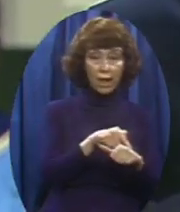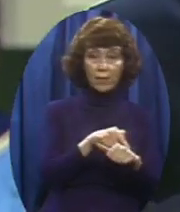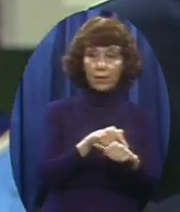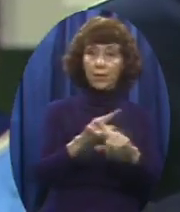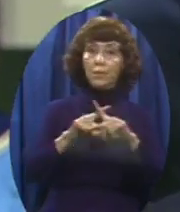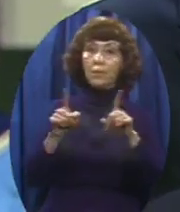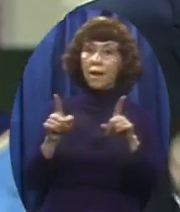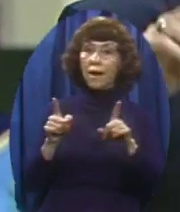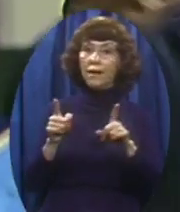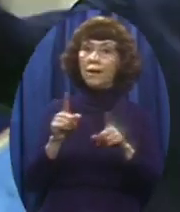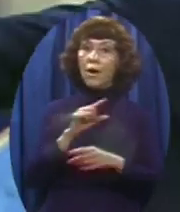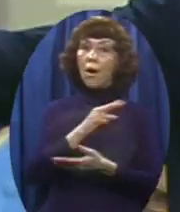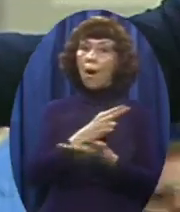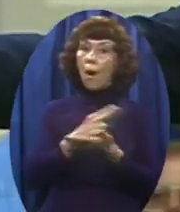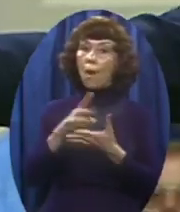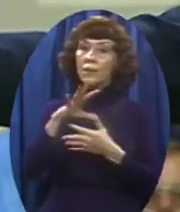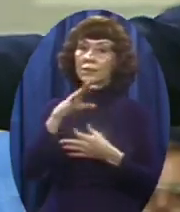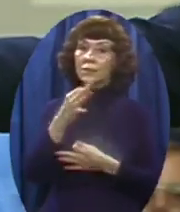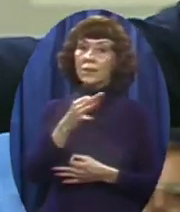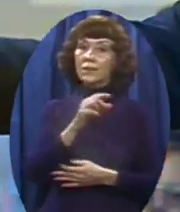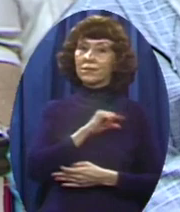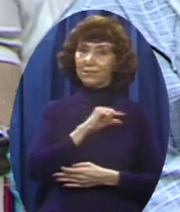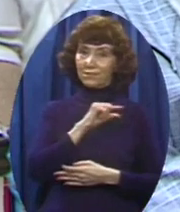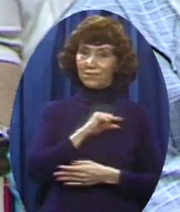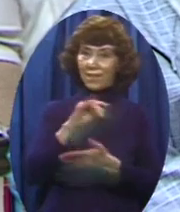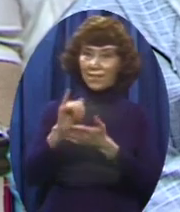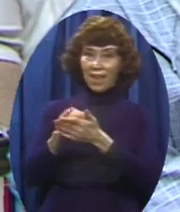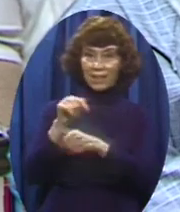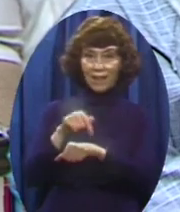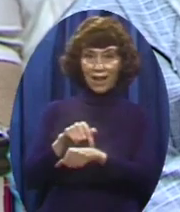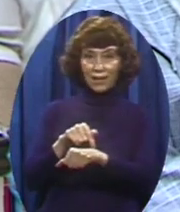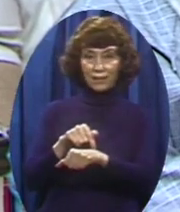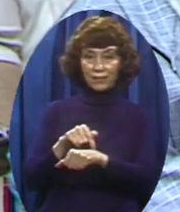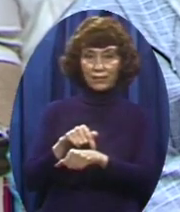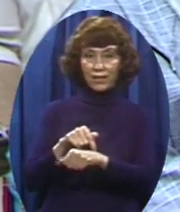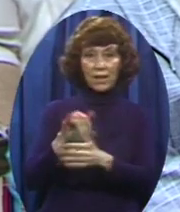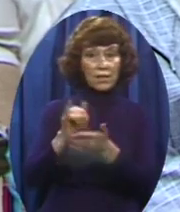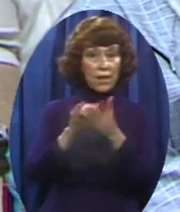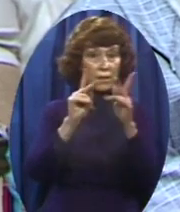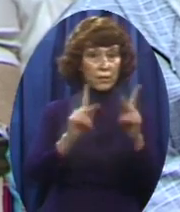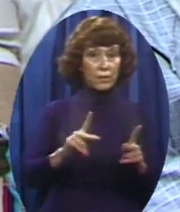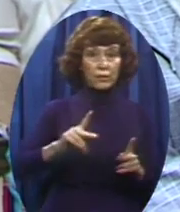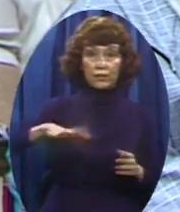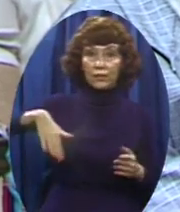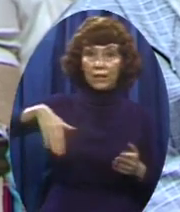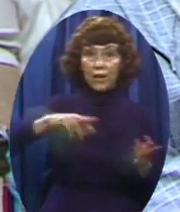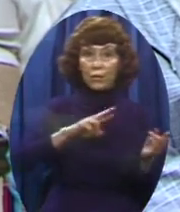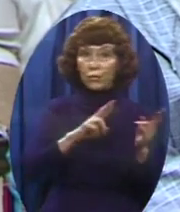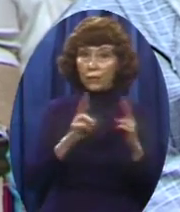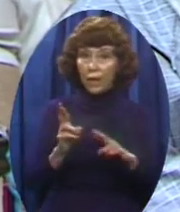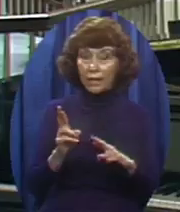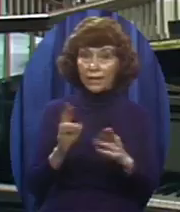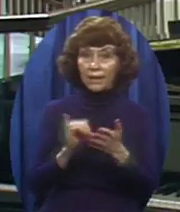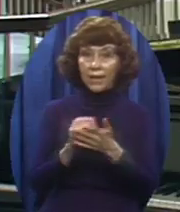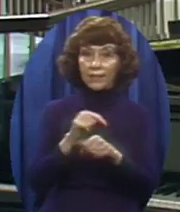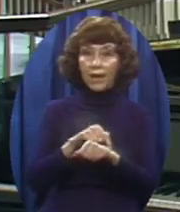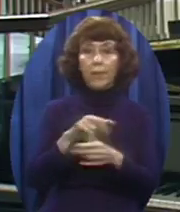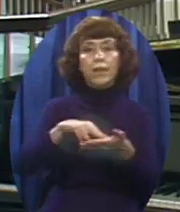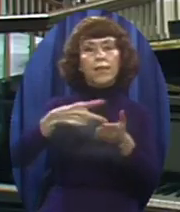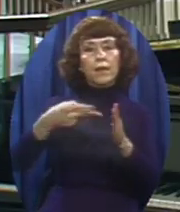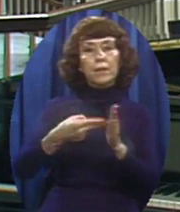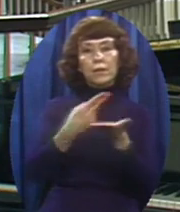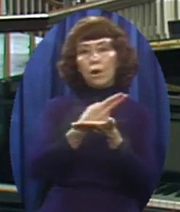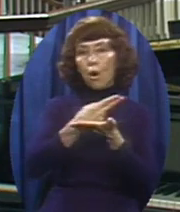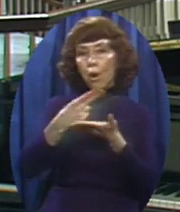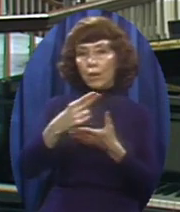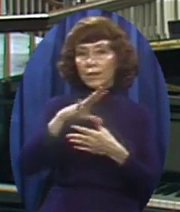this time. I wasn't ready then. And what they mean when they say I wasn't ready was the Spirit of God had not performed